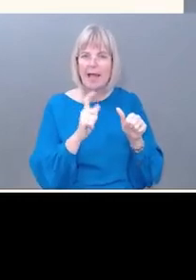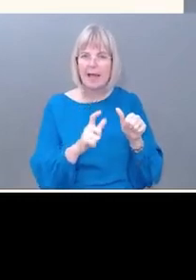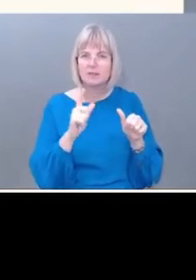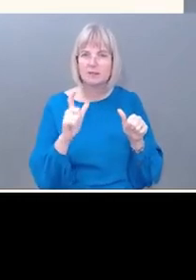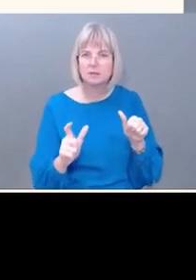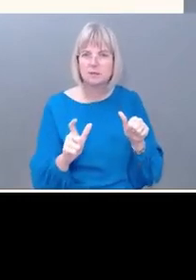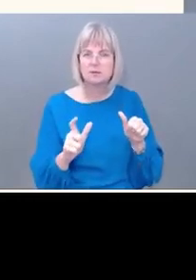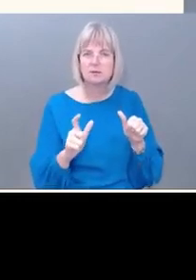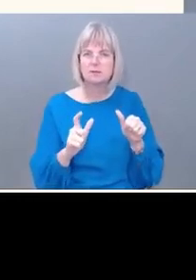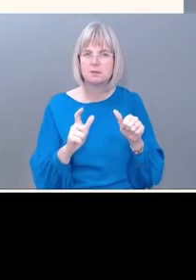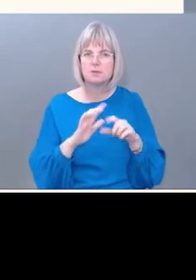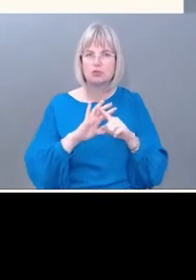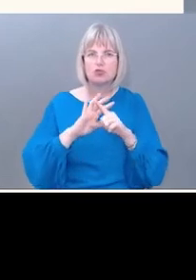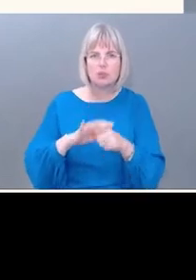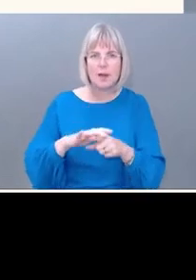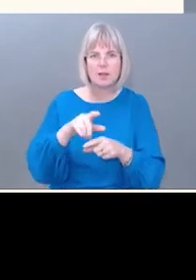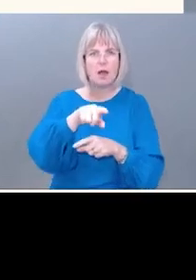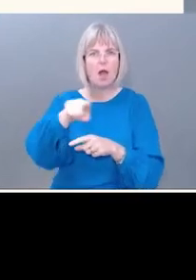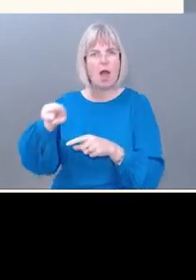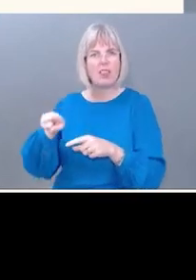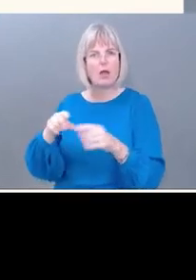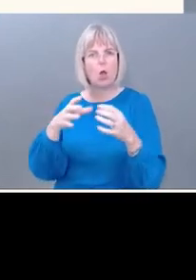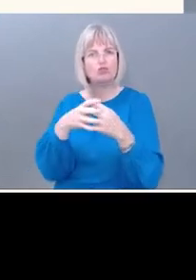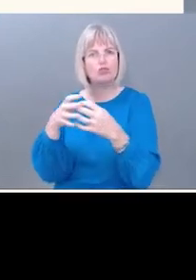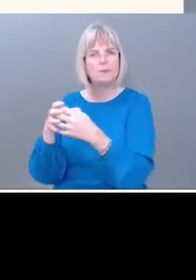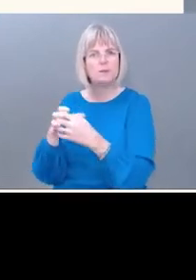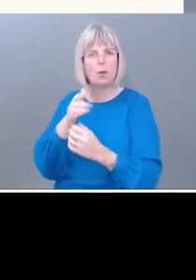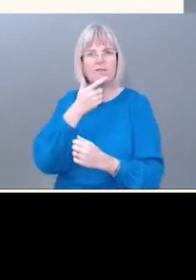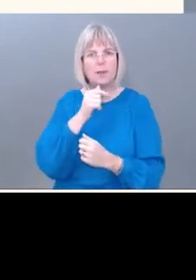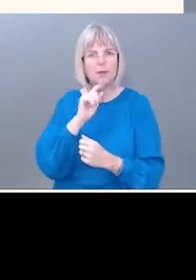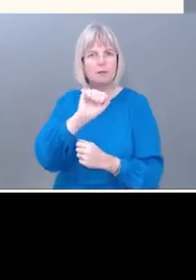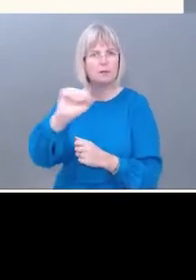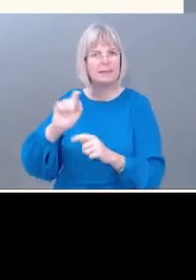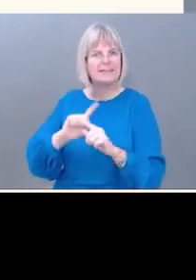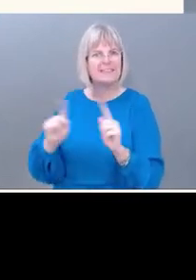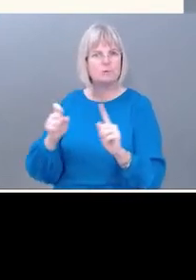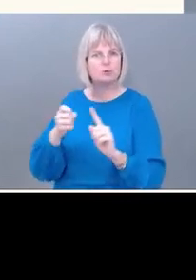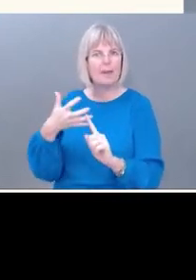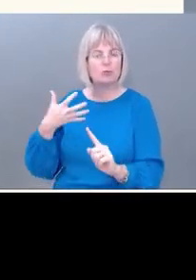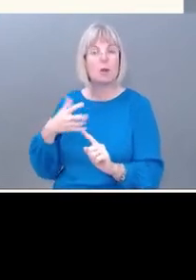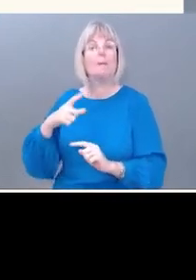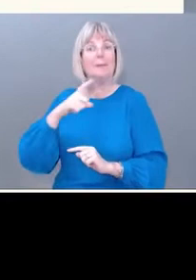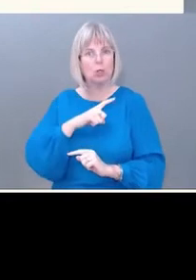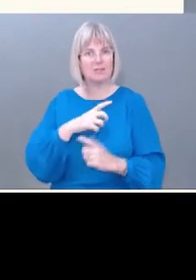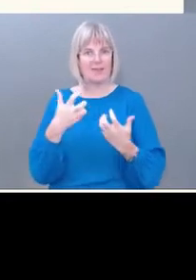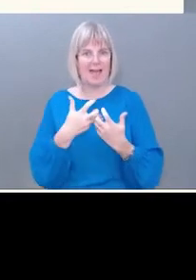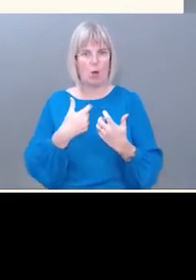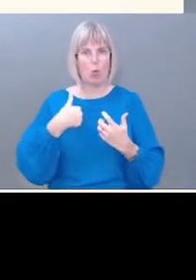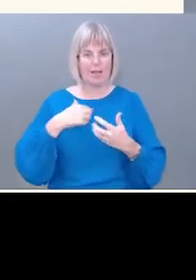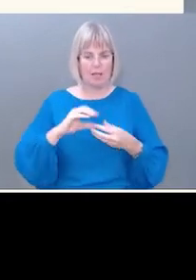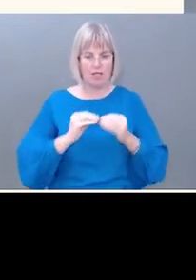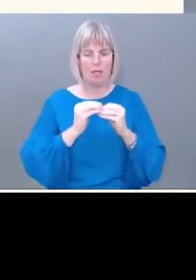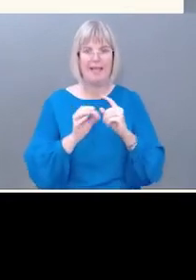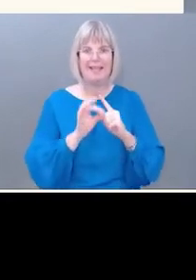discriminating against other groups of people from different backgrounds because of the way that we're constructing interviews, because of the type of